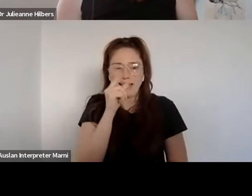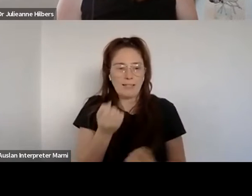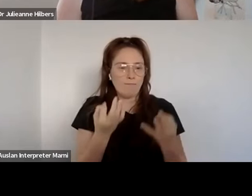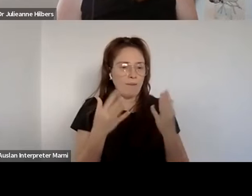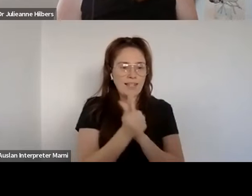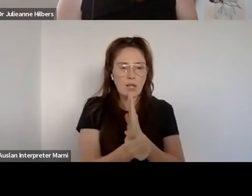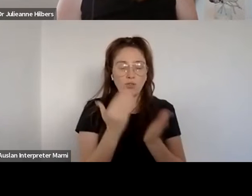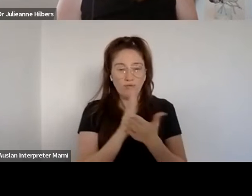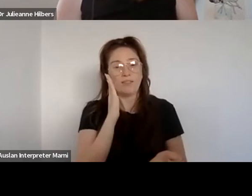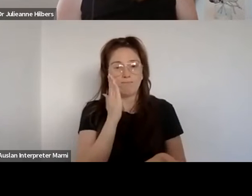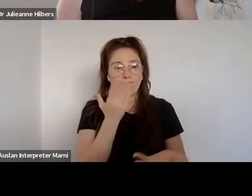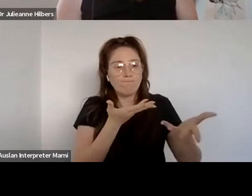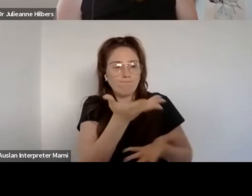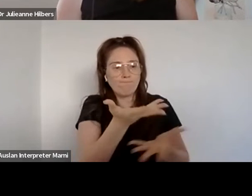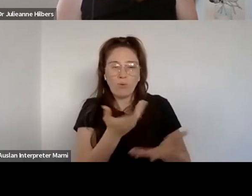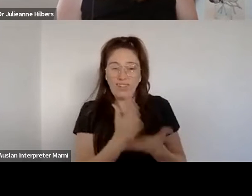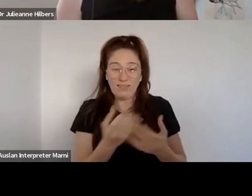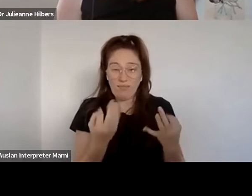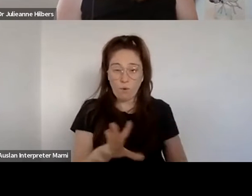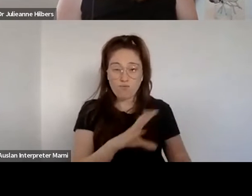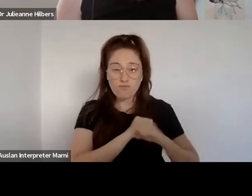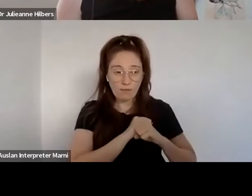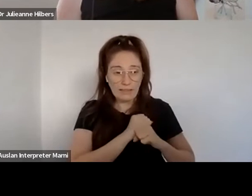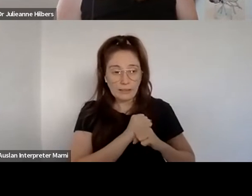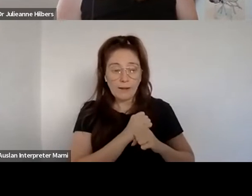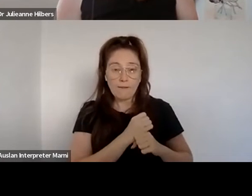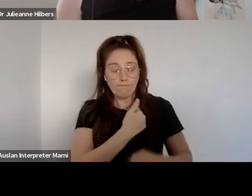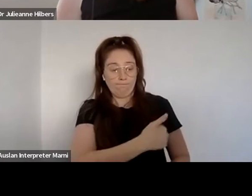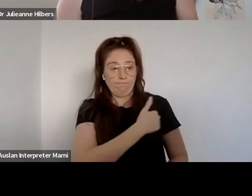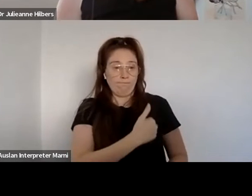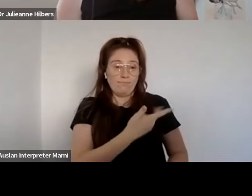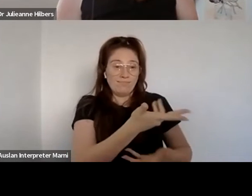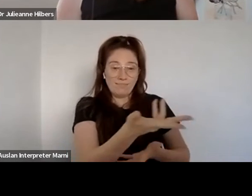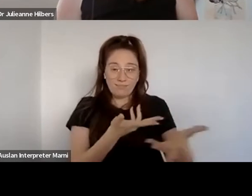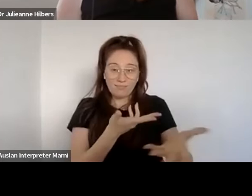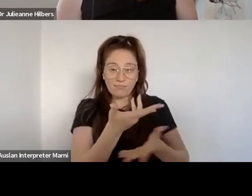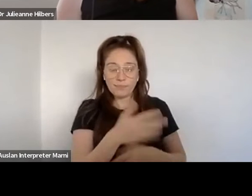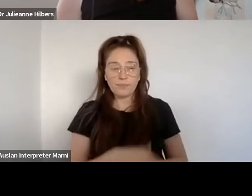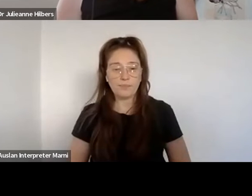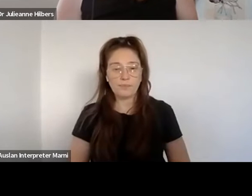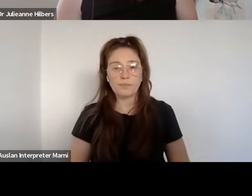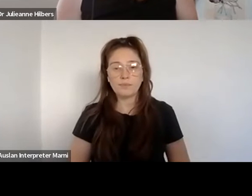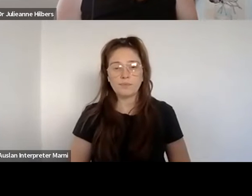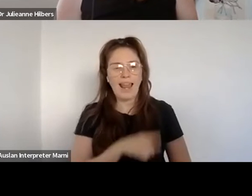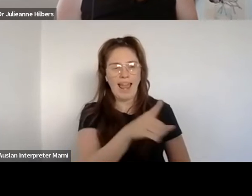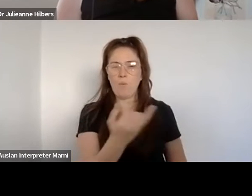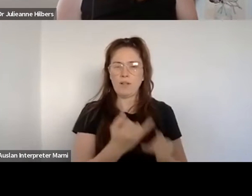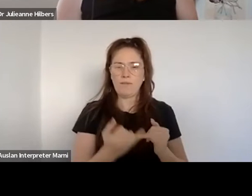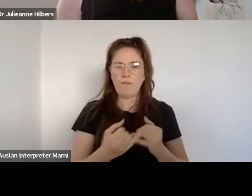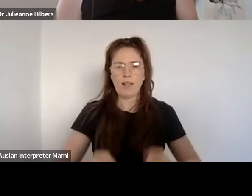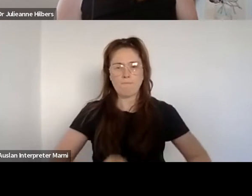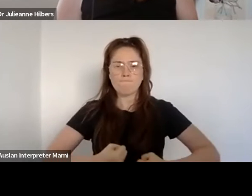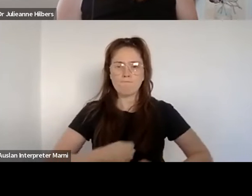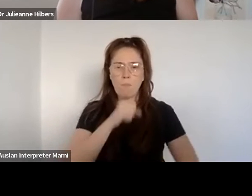the bravery, I suppose, to get through that. And he was also quite a masculine type, and I'm very